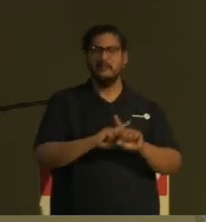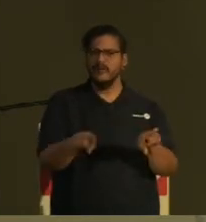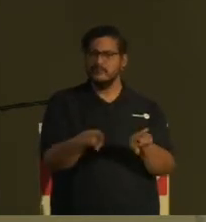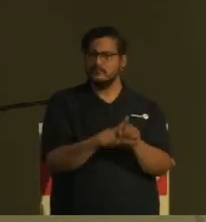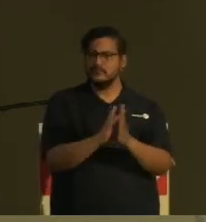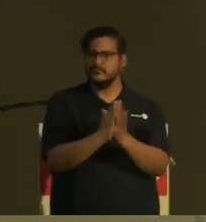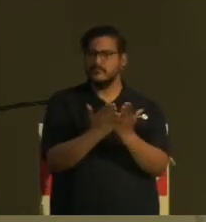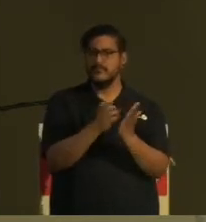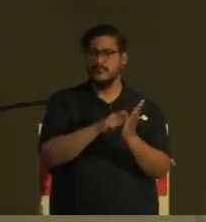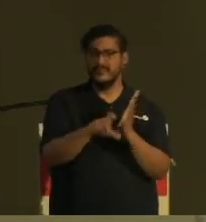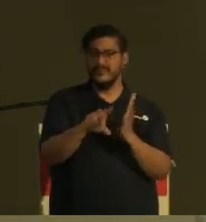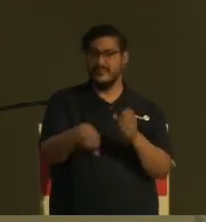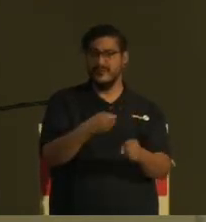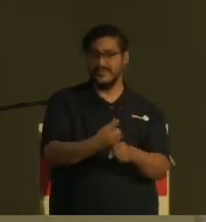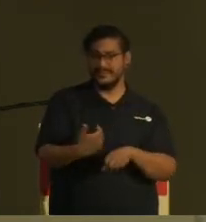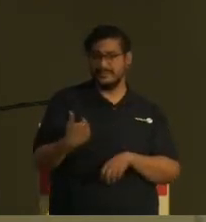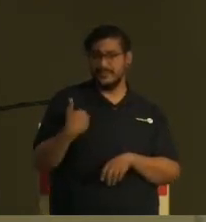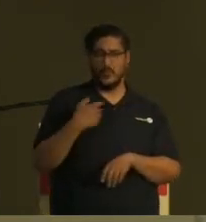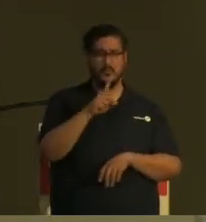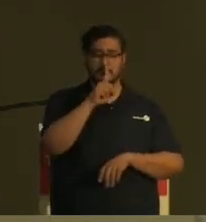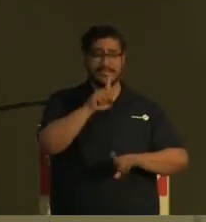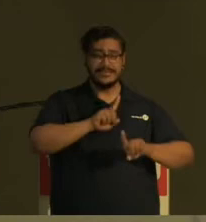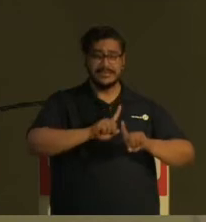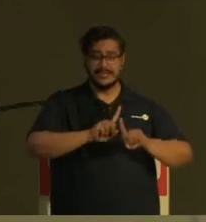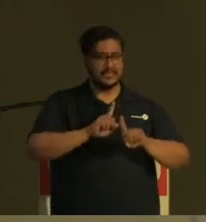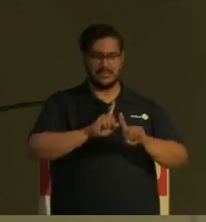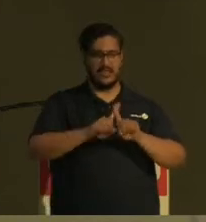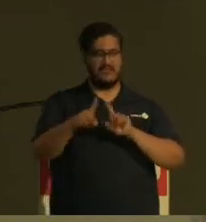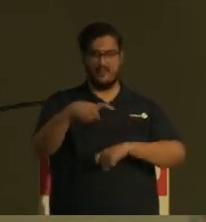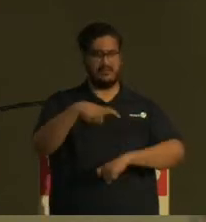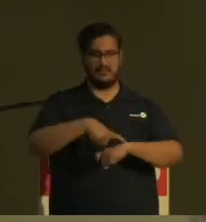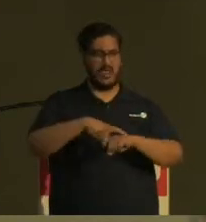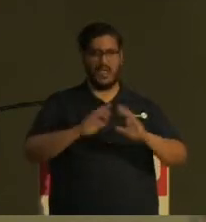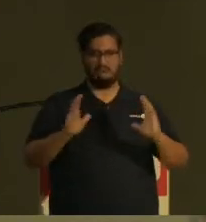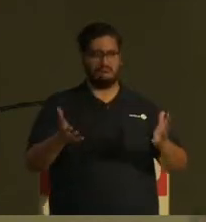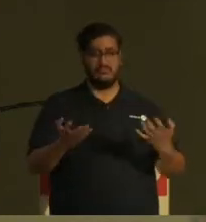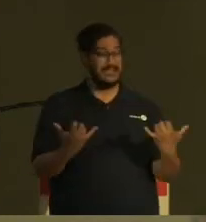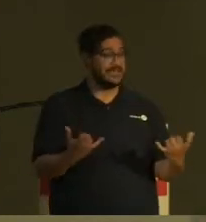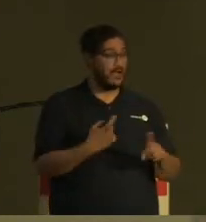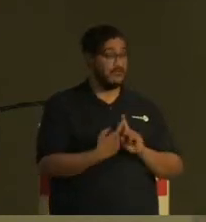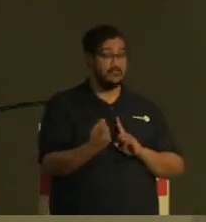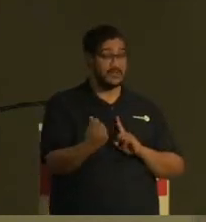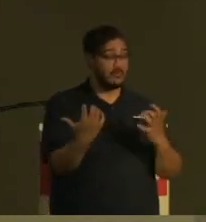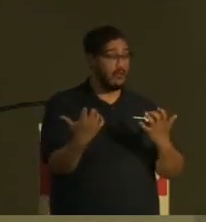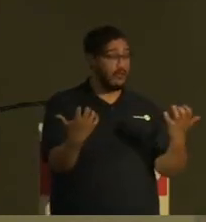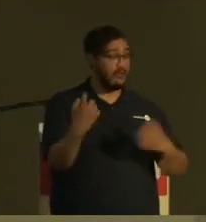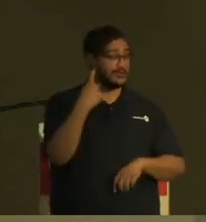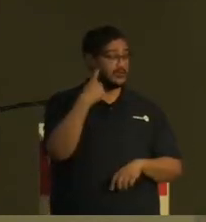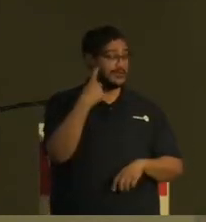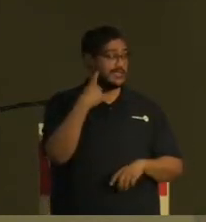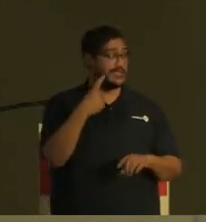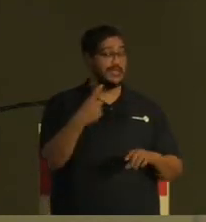written 30 years ago in such a different context. Now, from the little bit the audience has heard, if they haven't